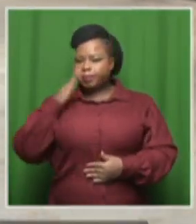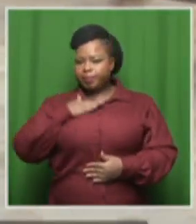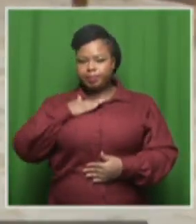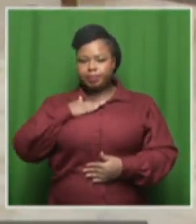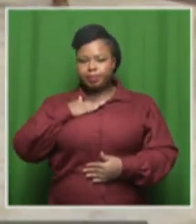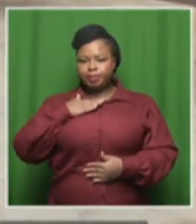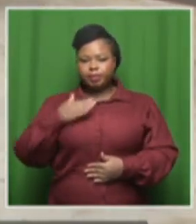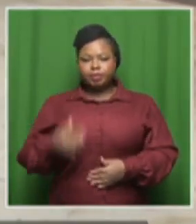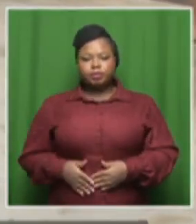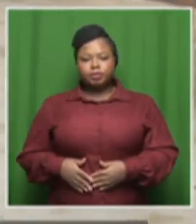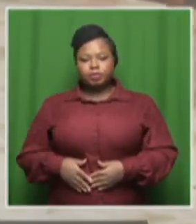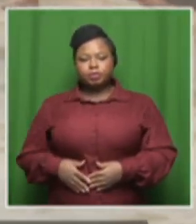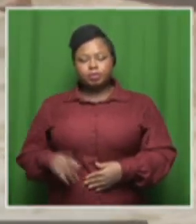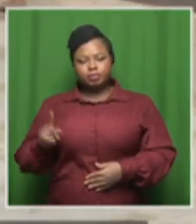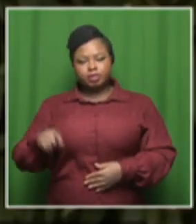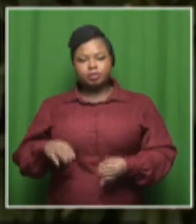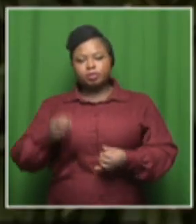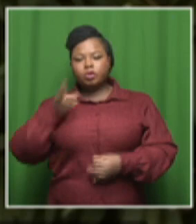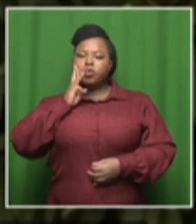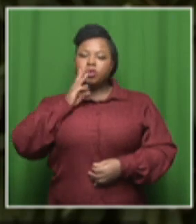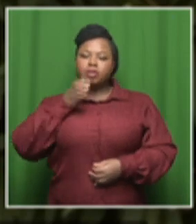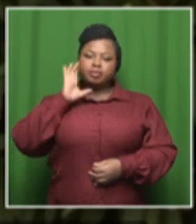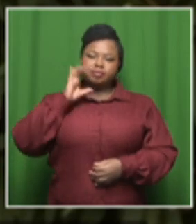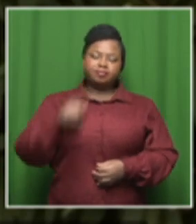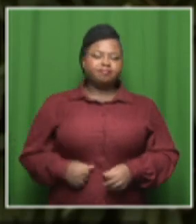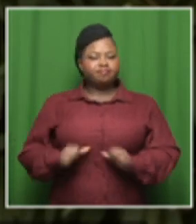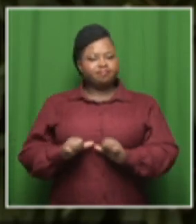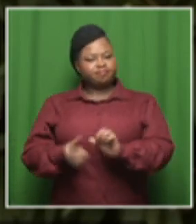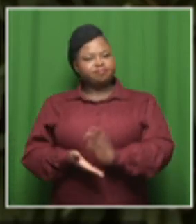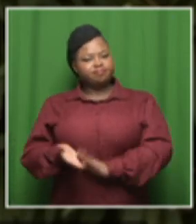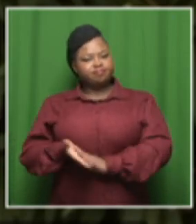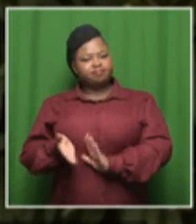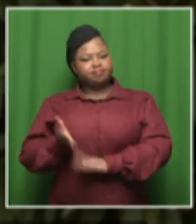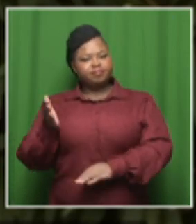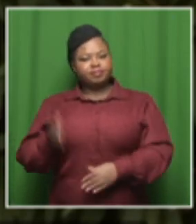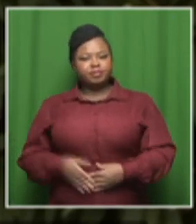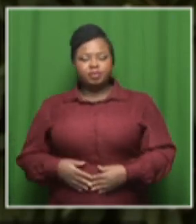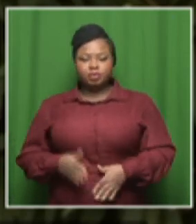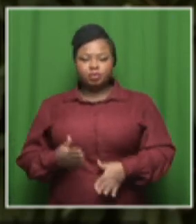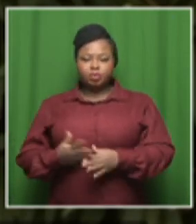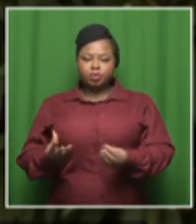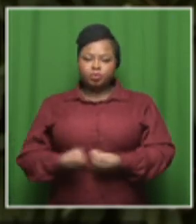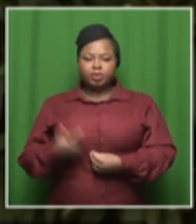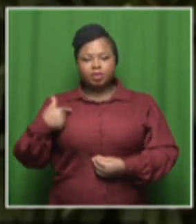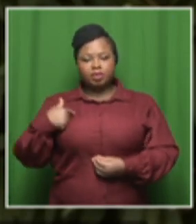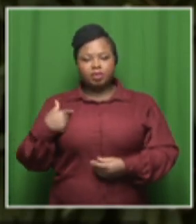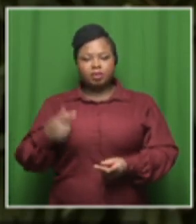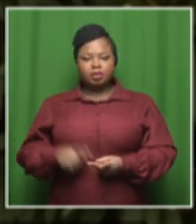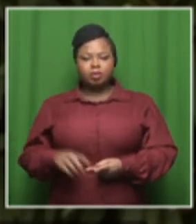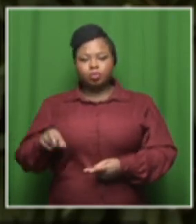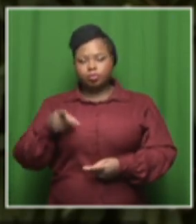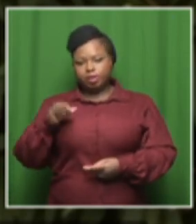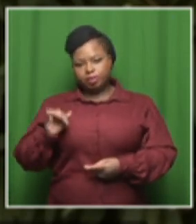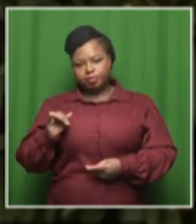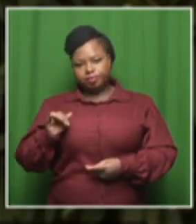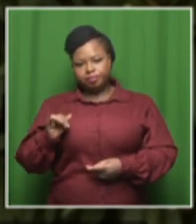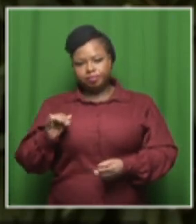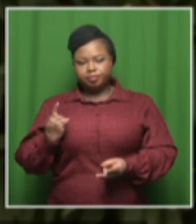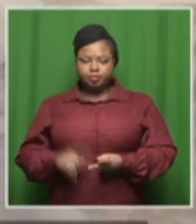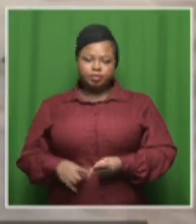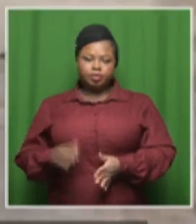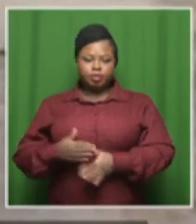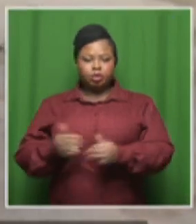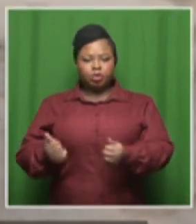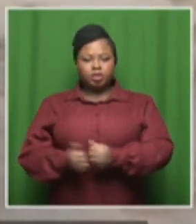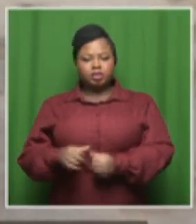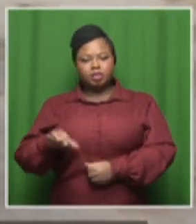to catch her breath, drink some water, and keep going. And she gets to work with me, Pumi, all my